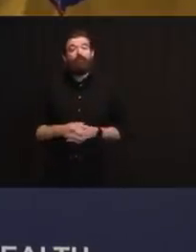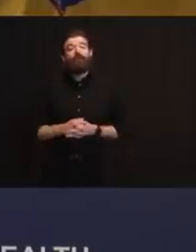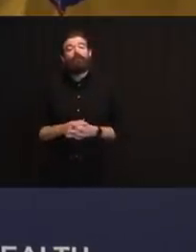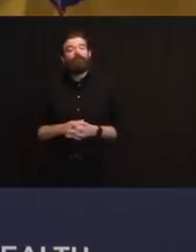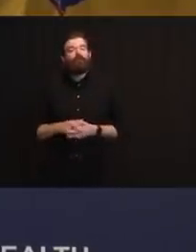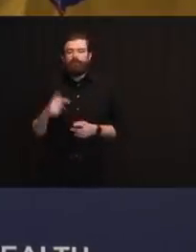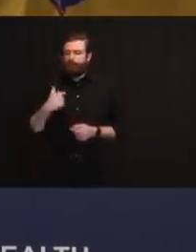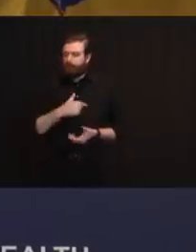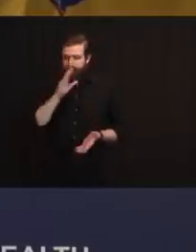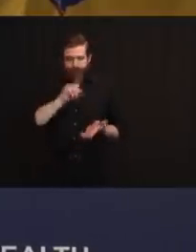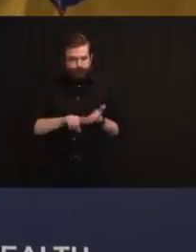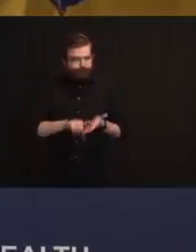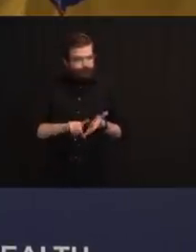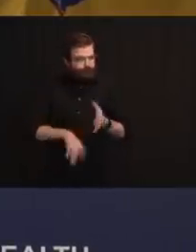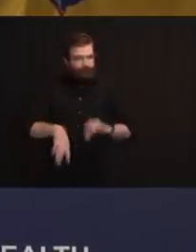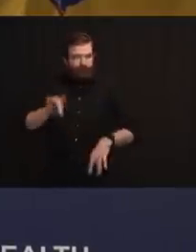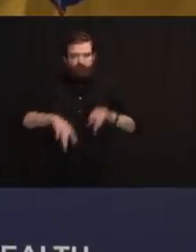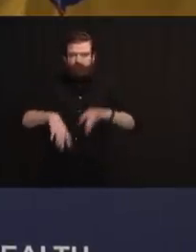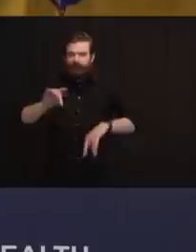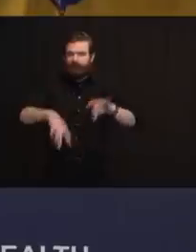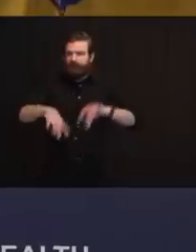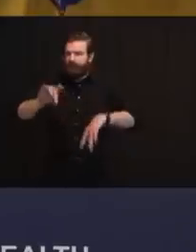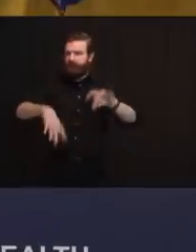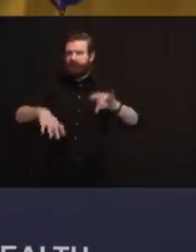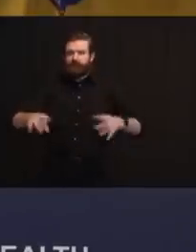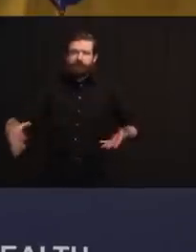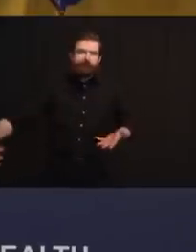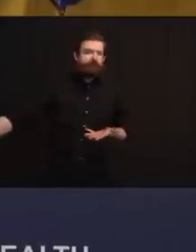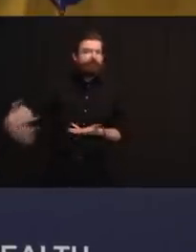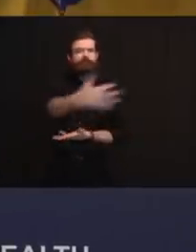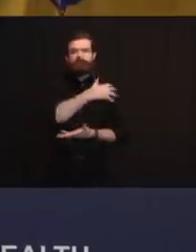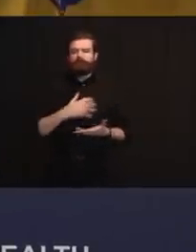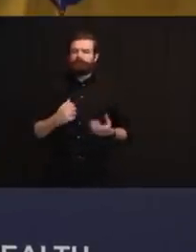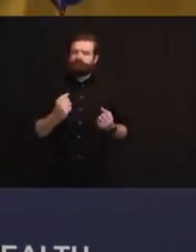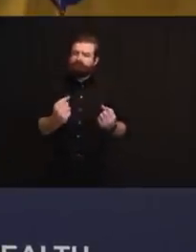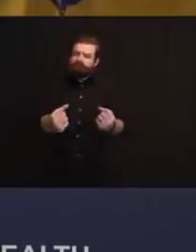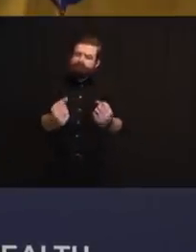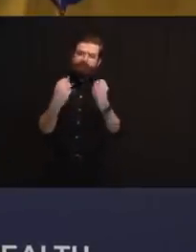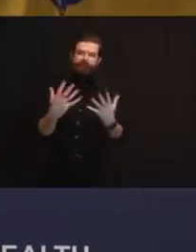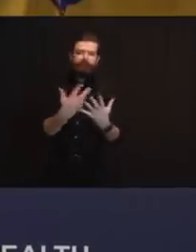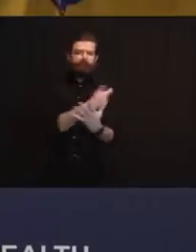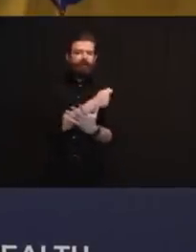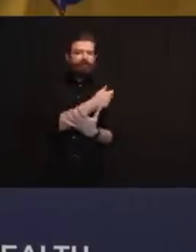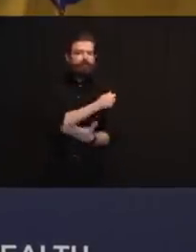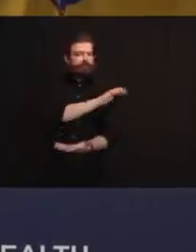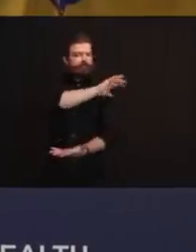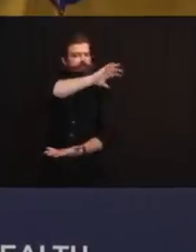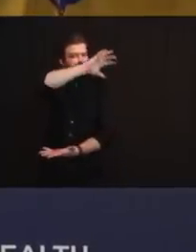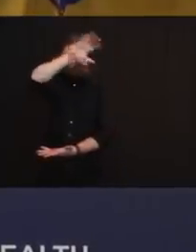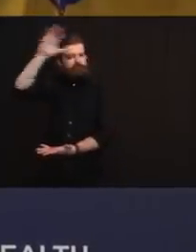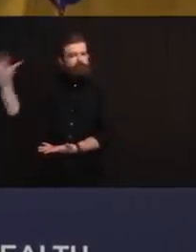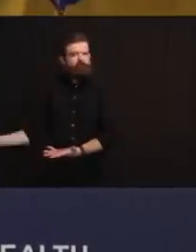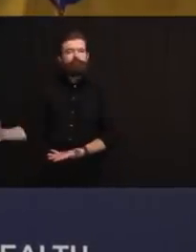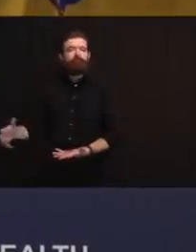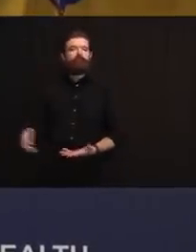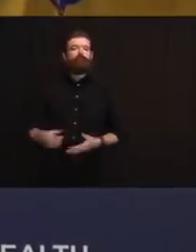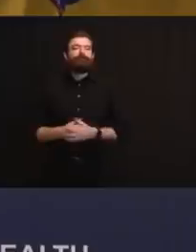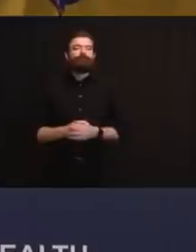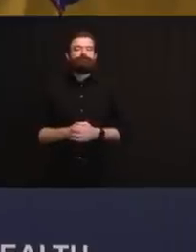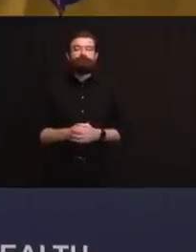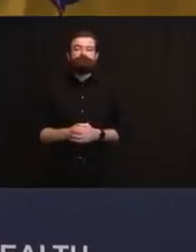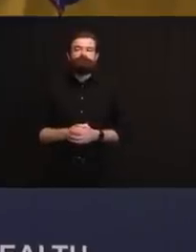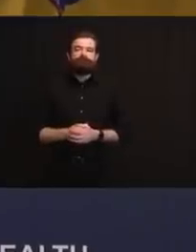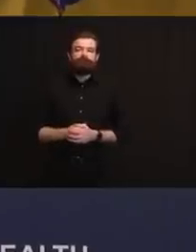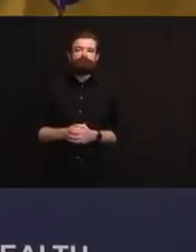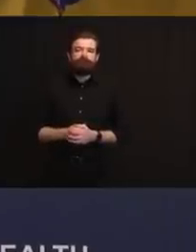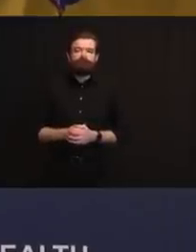get as much of those doses into New Jersey as fast as possible. So thank you for all. Pat,